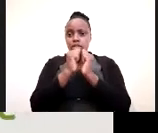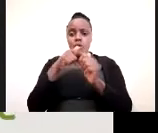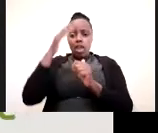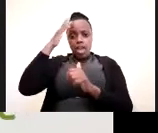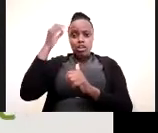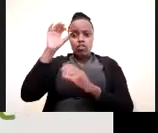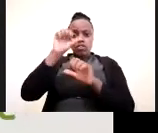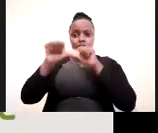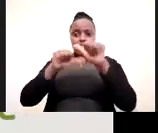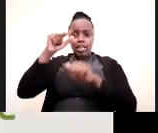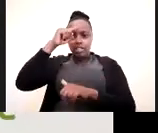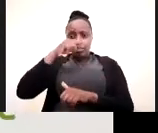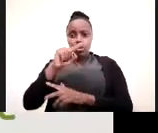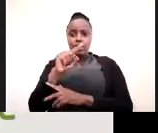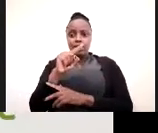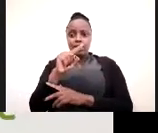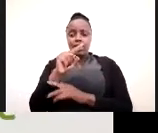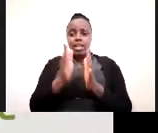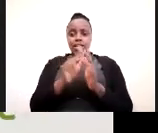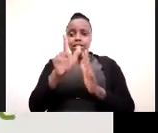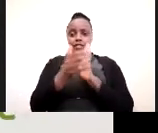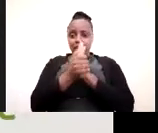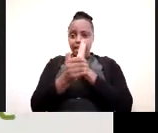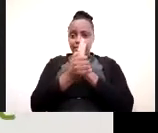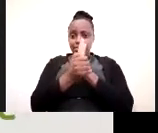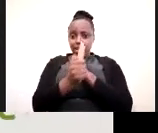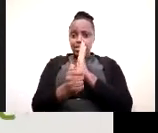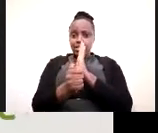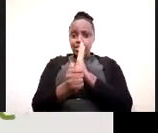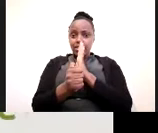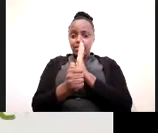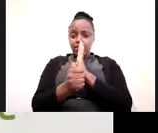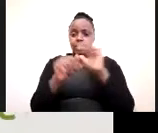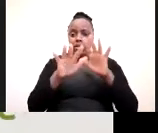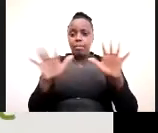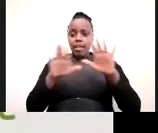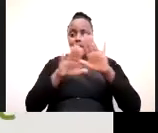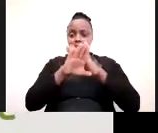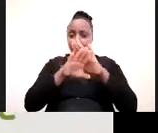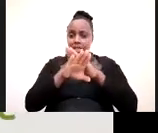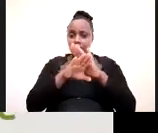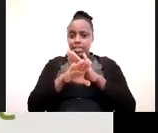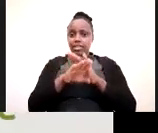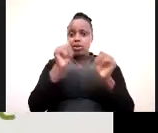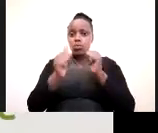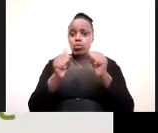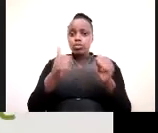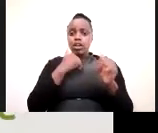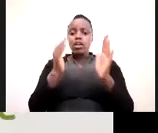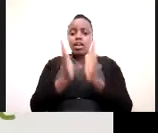at COLE-ACP. She's expert on market access, sustainability, food safety, and plant